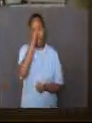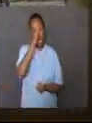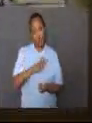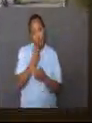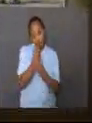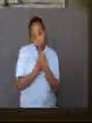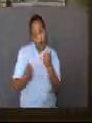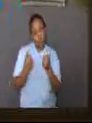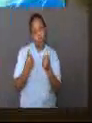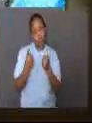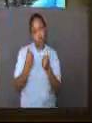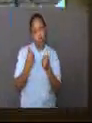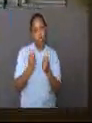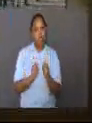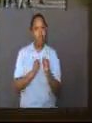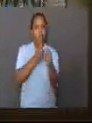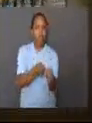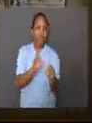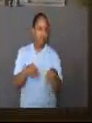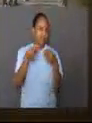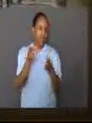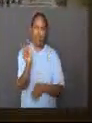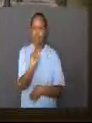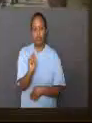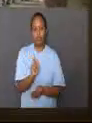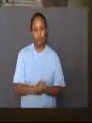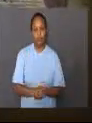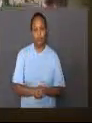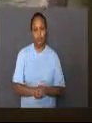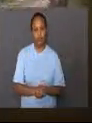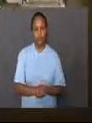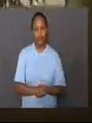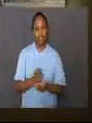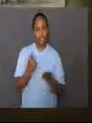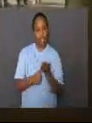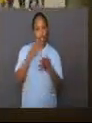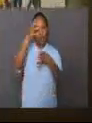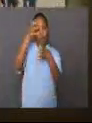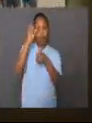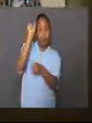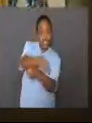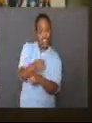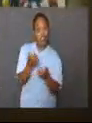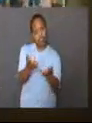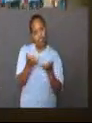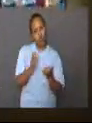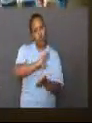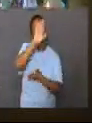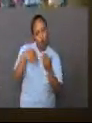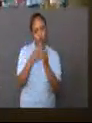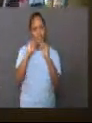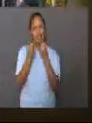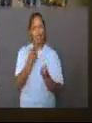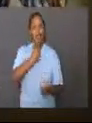to one individual team member. In order to win the medal, everyone on the